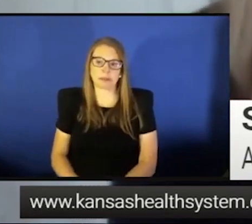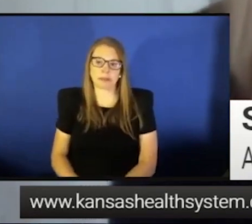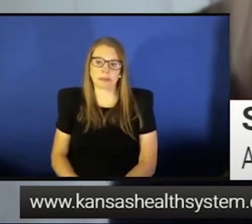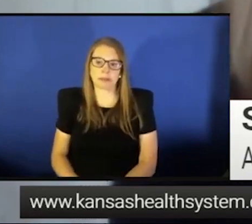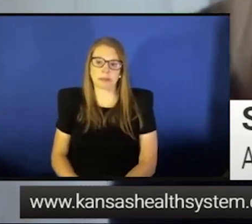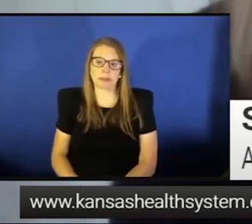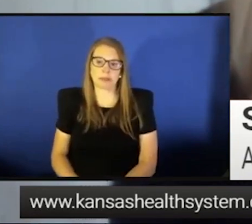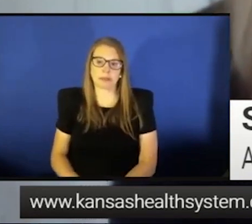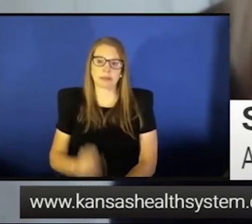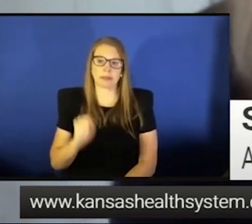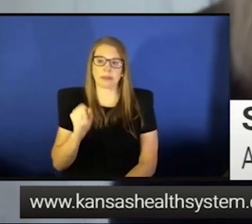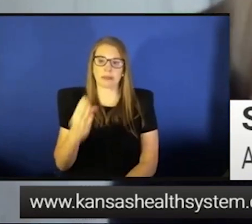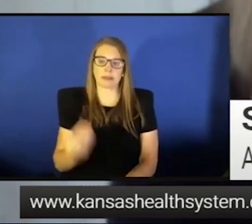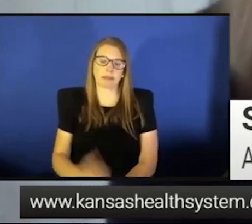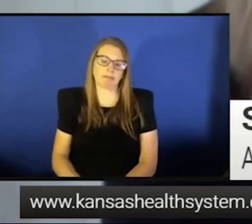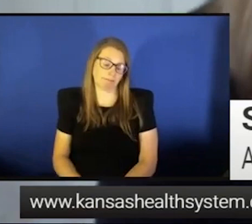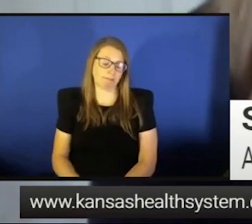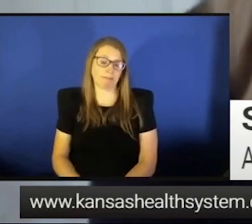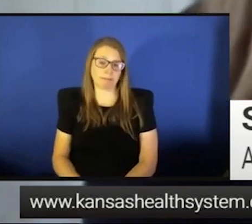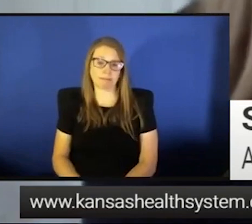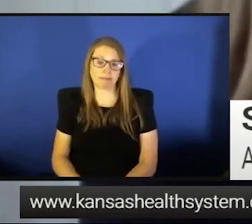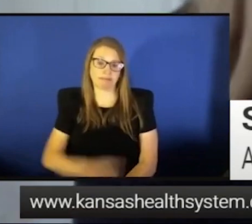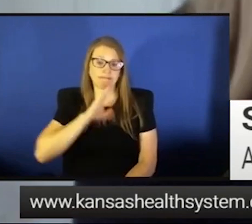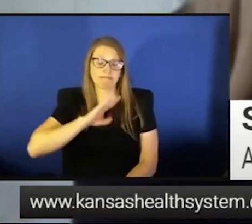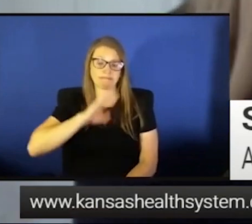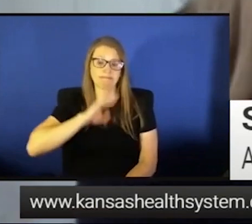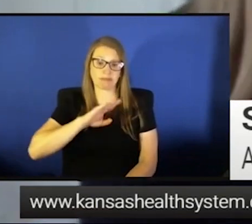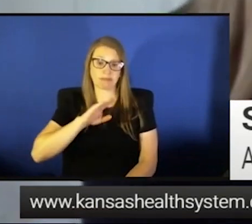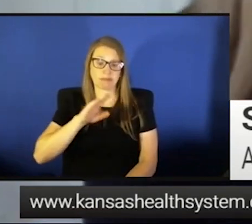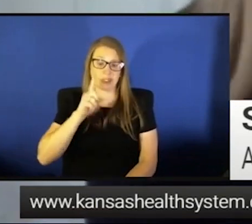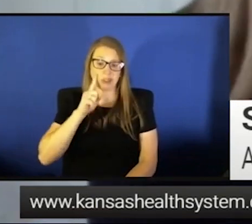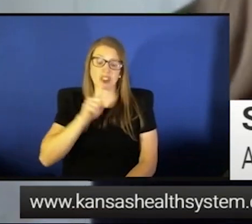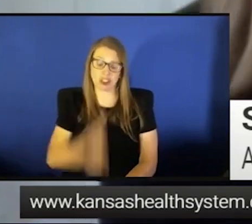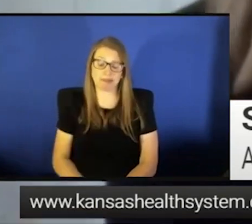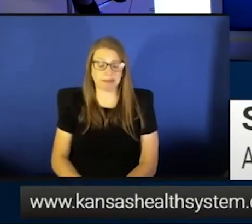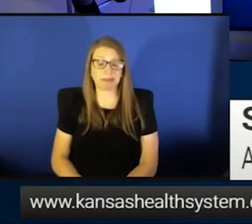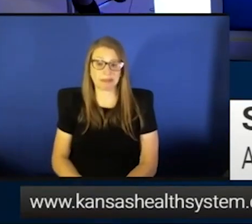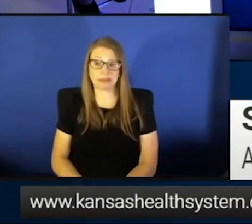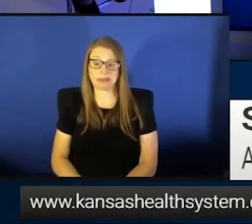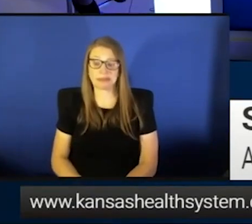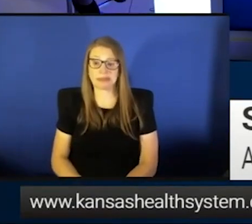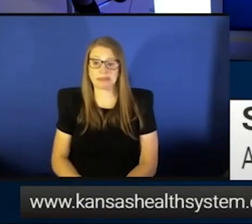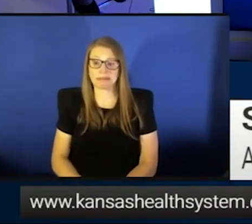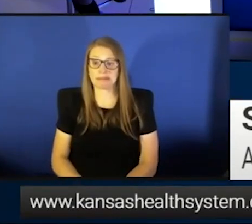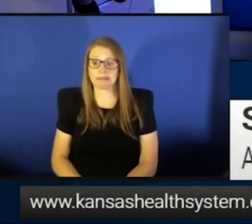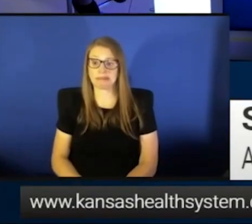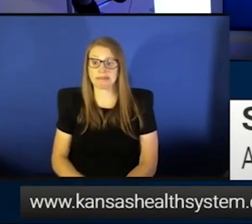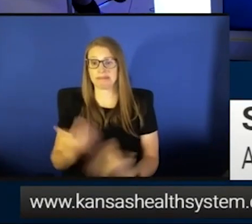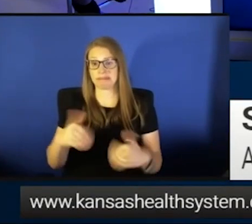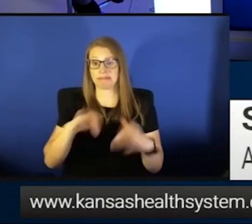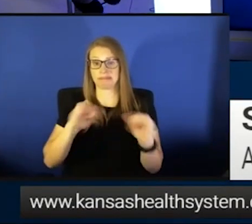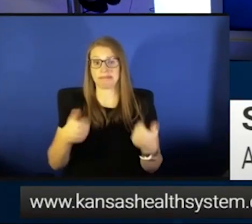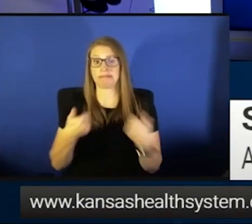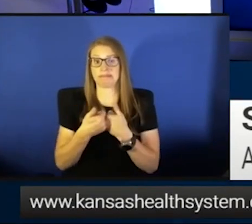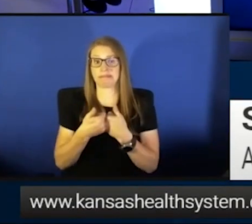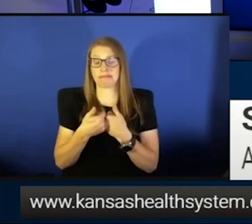So it's been frustrating for sure. Yeah, quite a challenge and a long